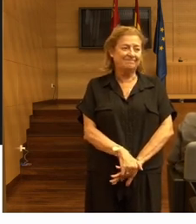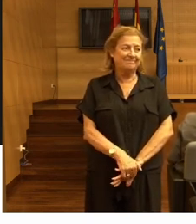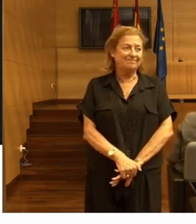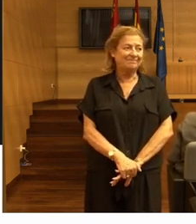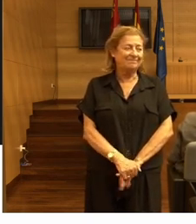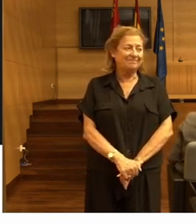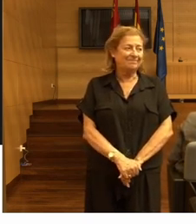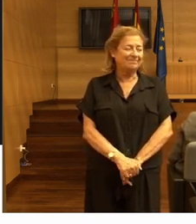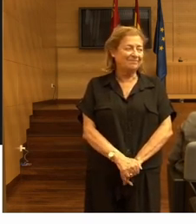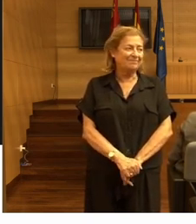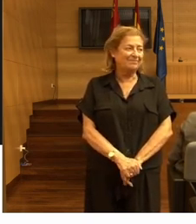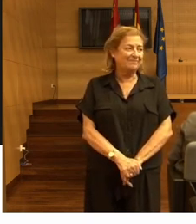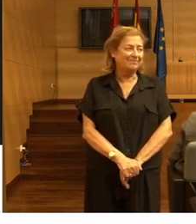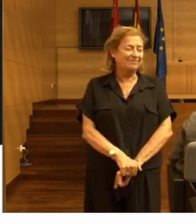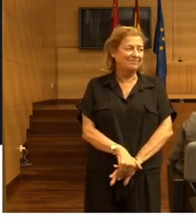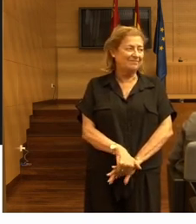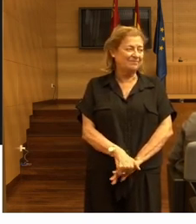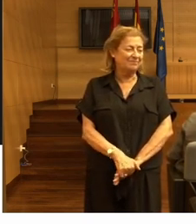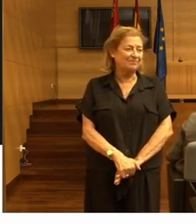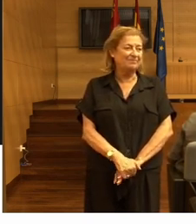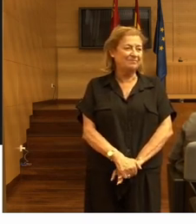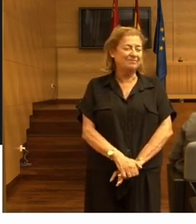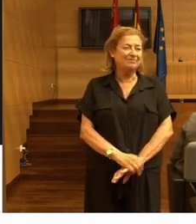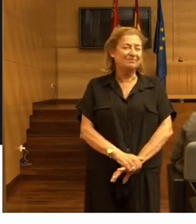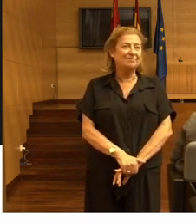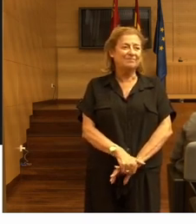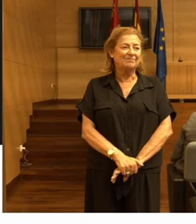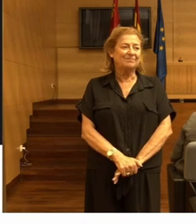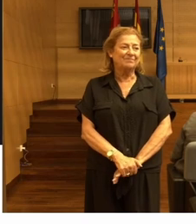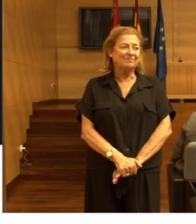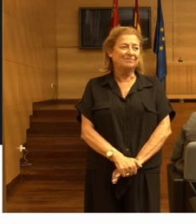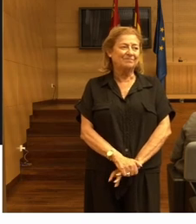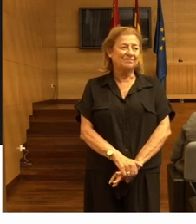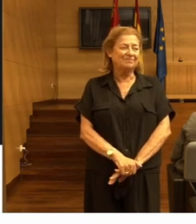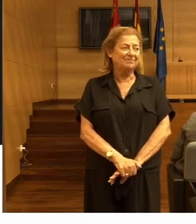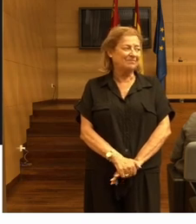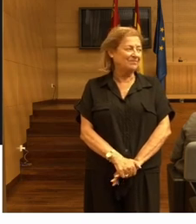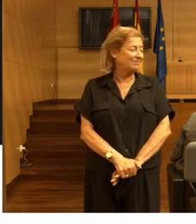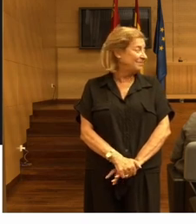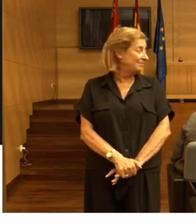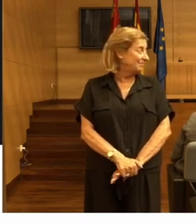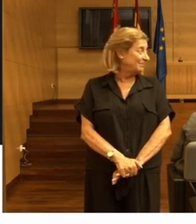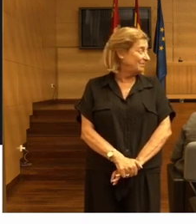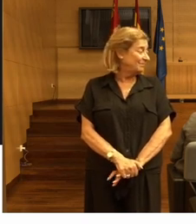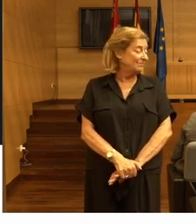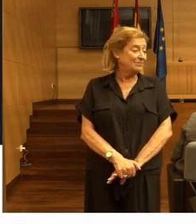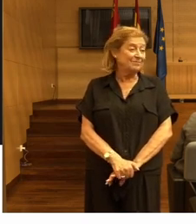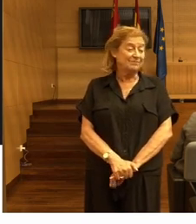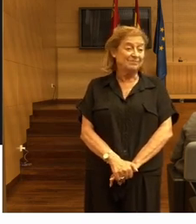them whatever happens will be with you. So we're not blaming anyone. Thank you.